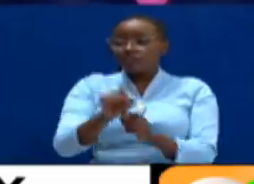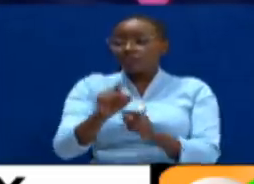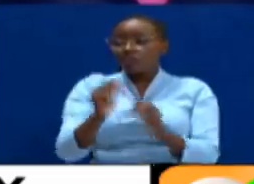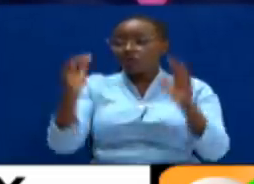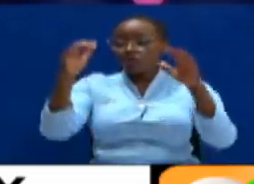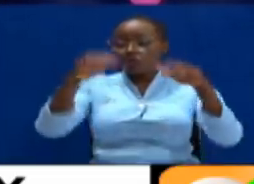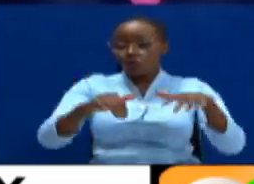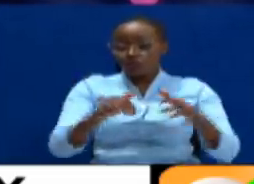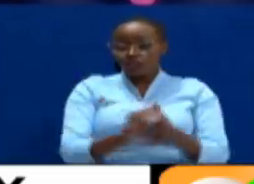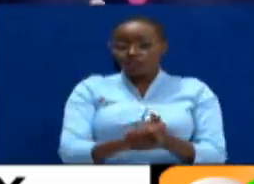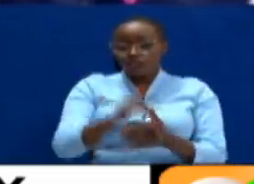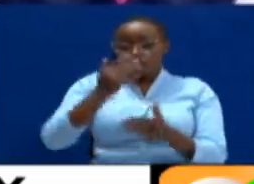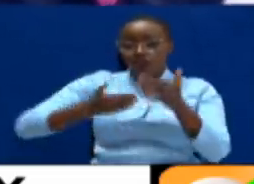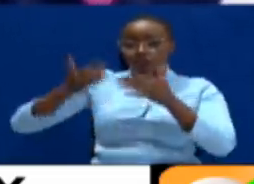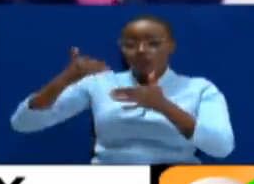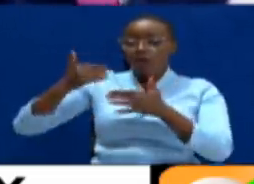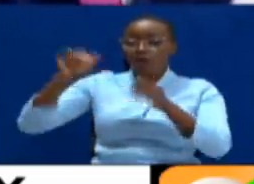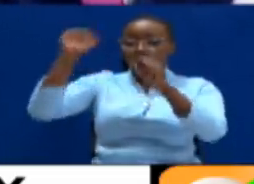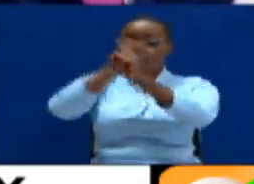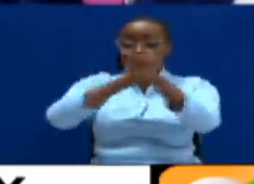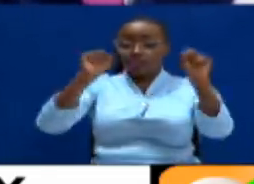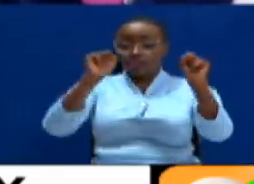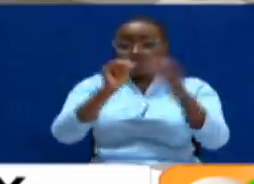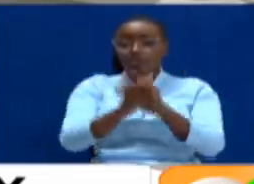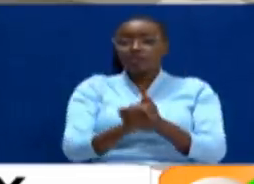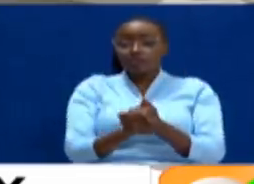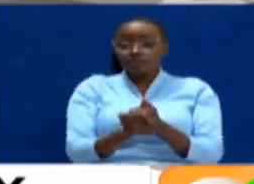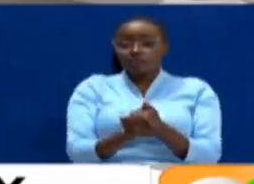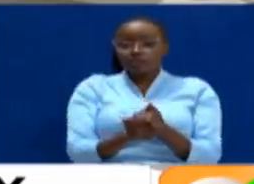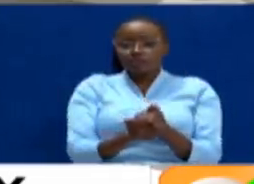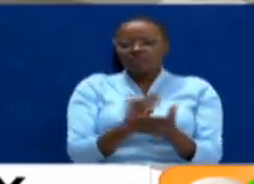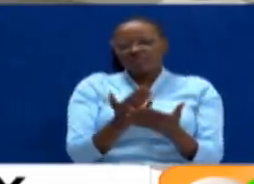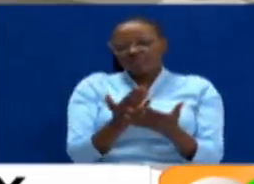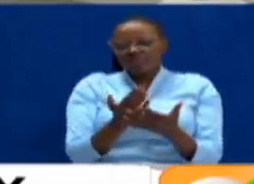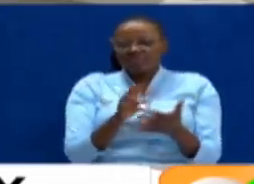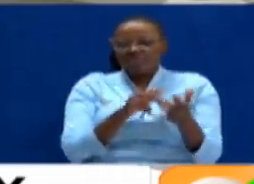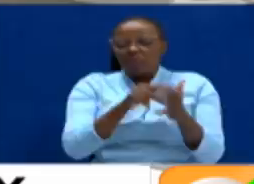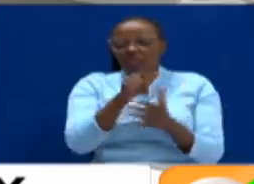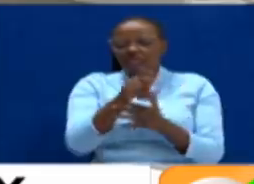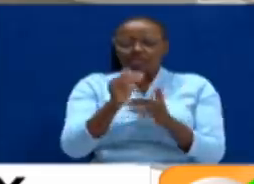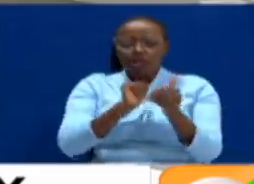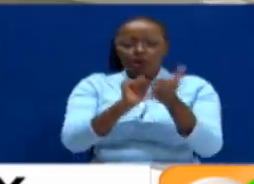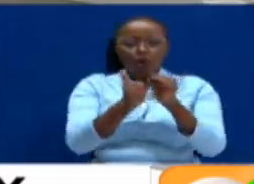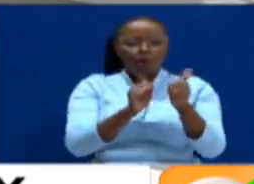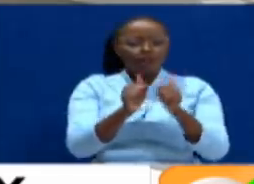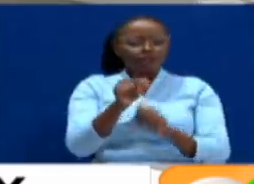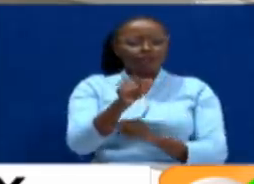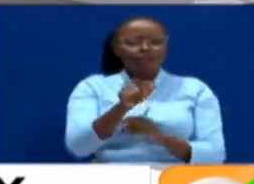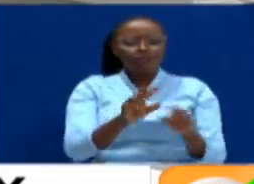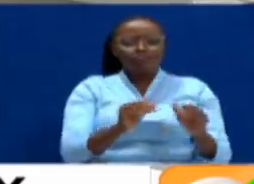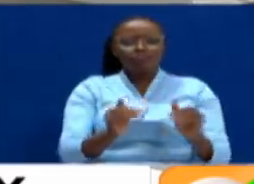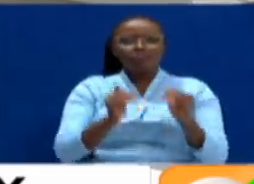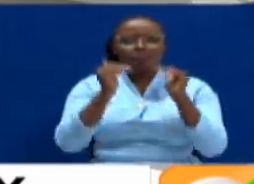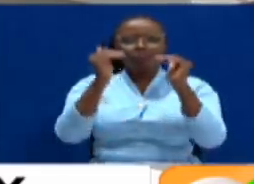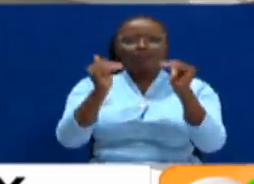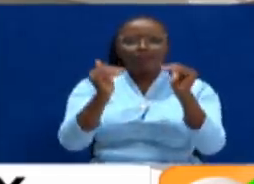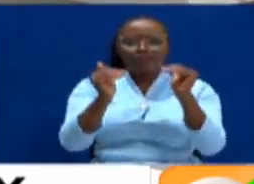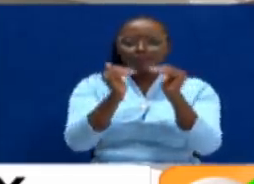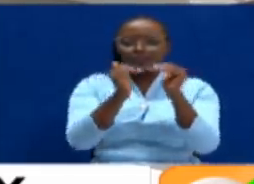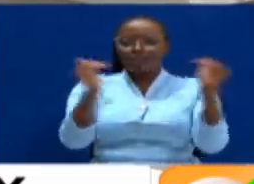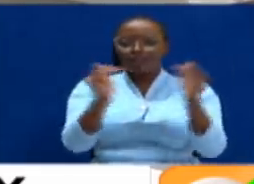Congress, of former President Jerry Rawlings. So the competition there is actually moved to the next stage, which